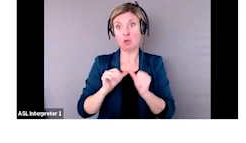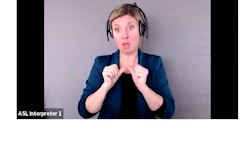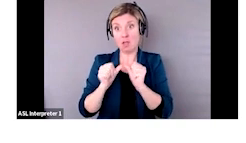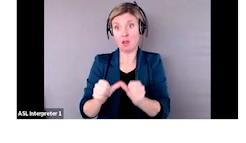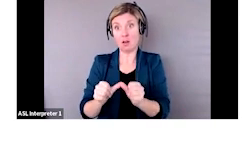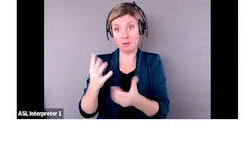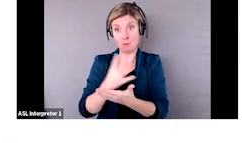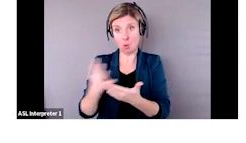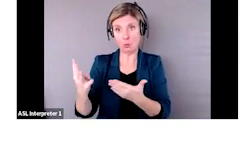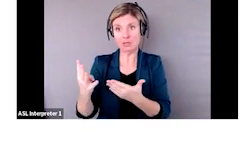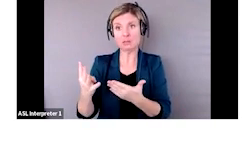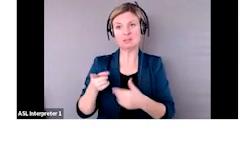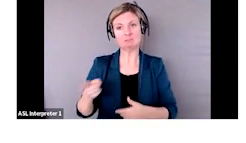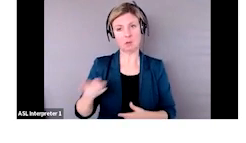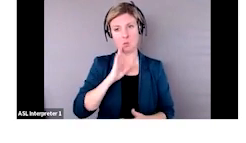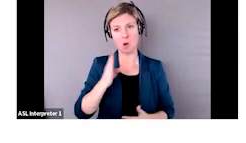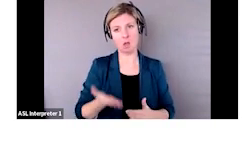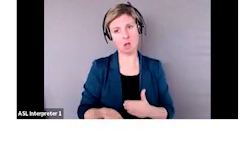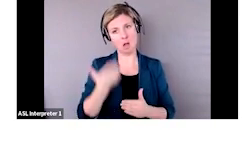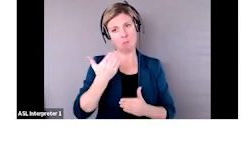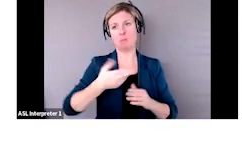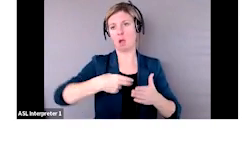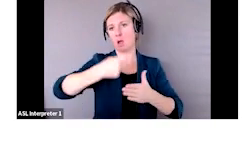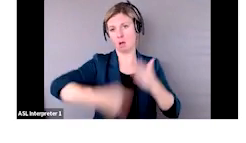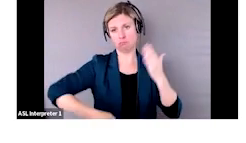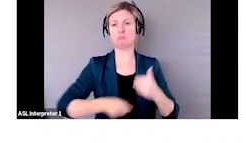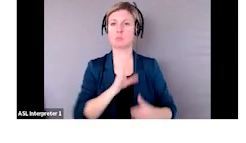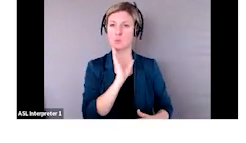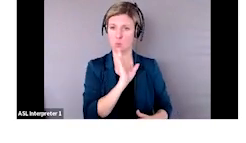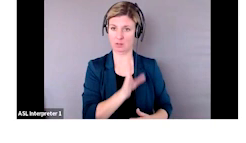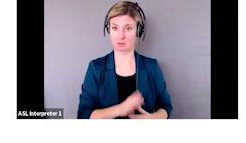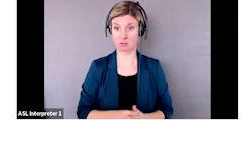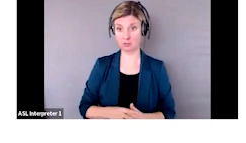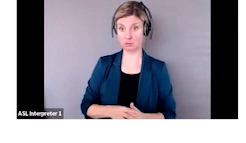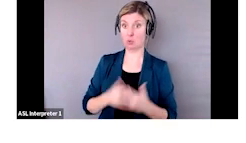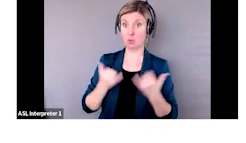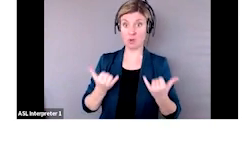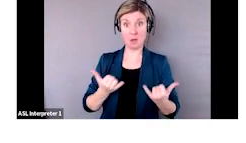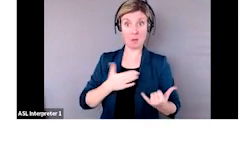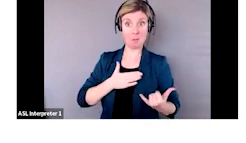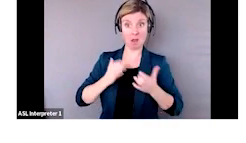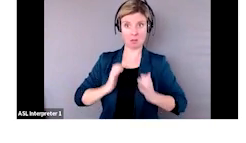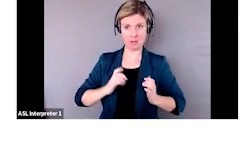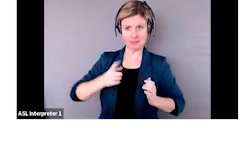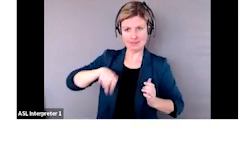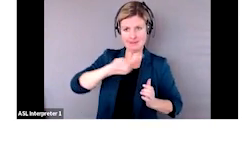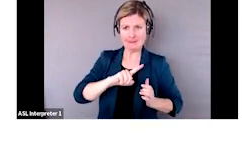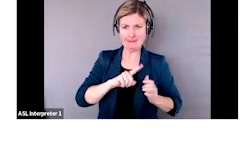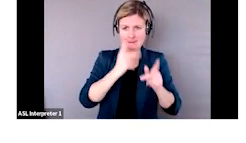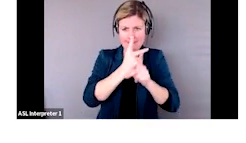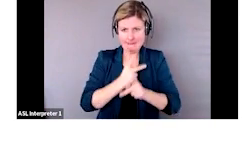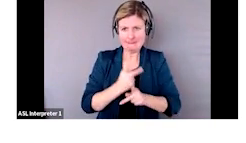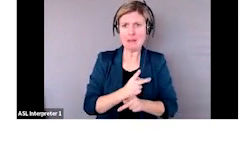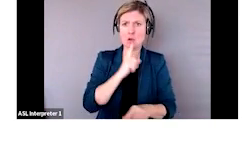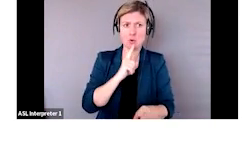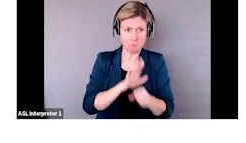And so for us, I know we're going through all of our accounts to make sure that we are still going to be